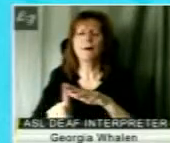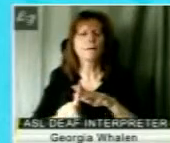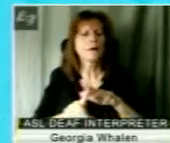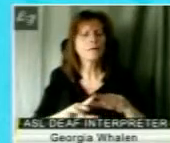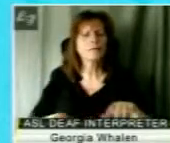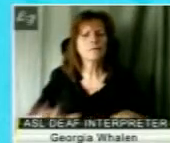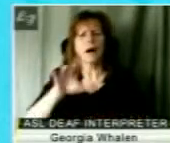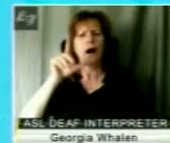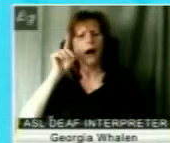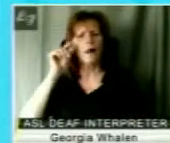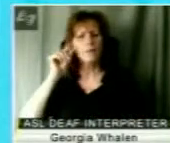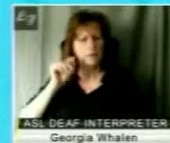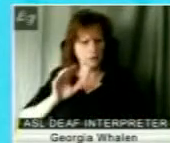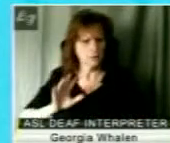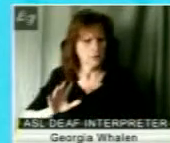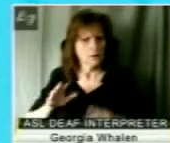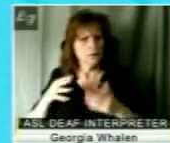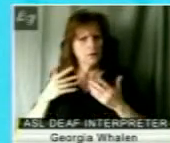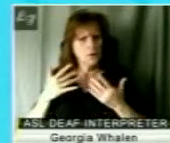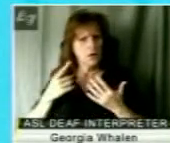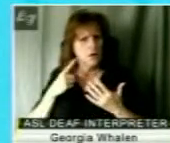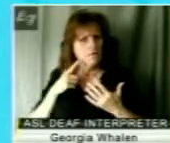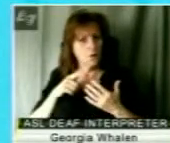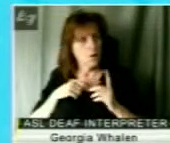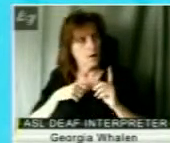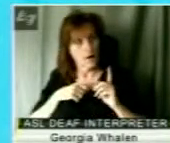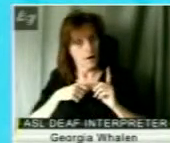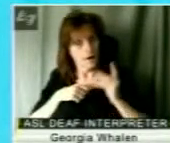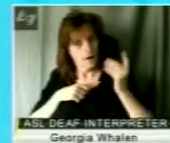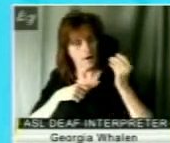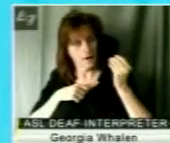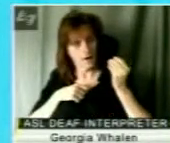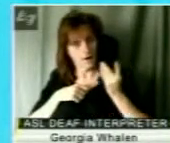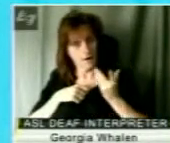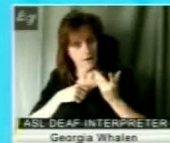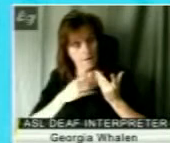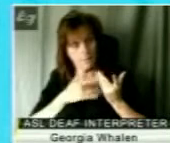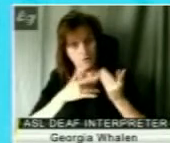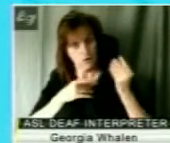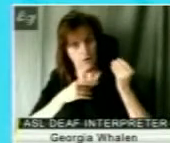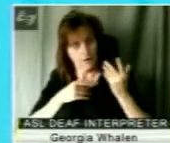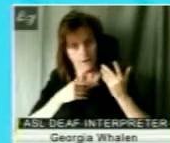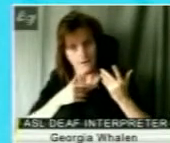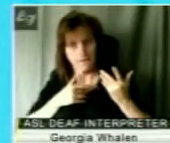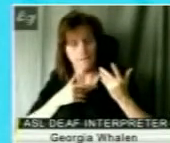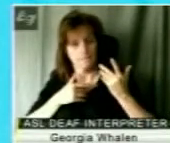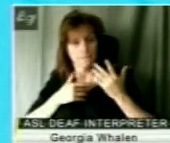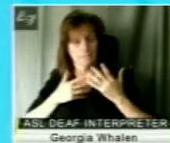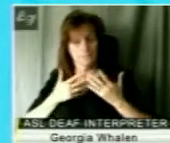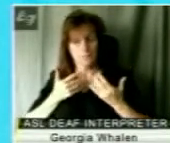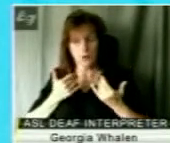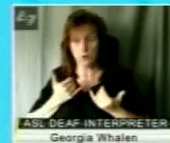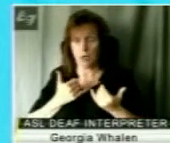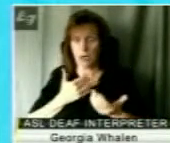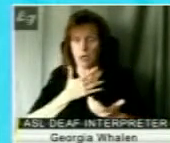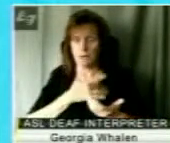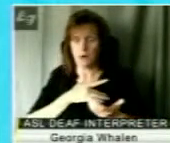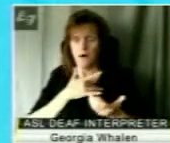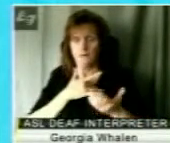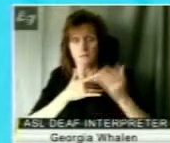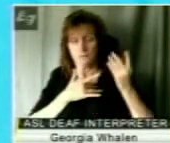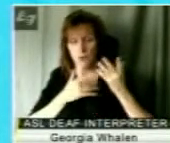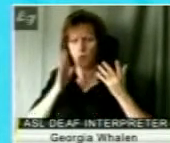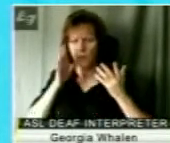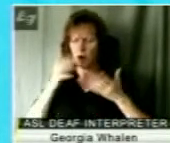of waiting for the next series of announcements. And the provincial government indicated today that there is more announcements coming next week about